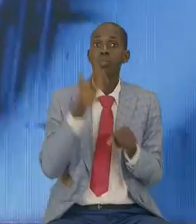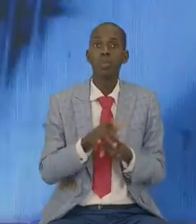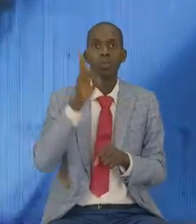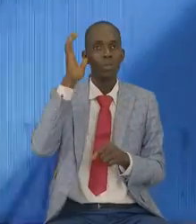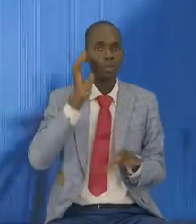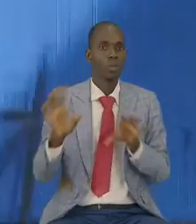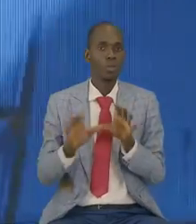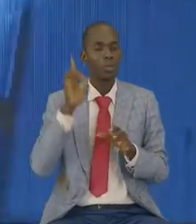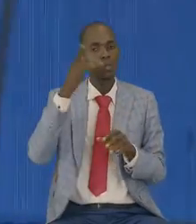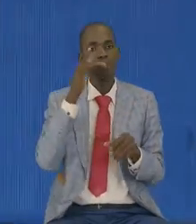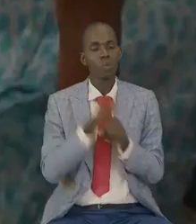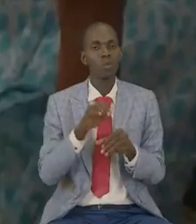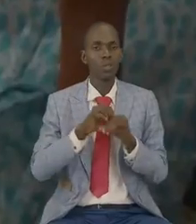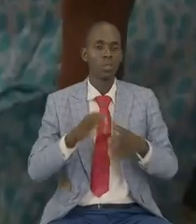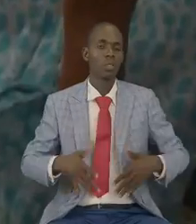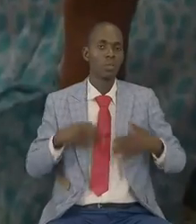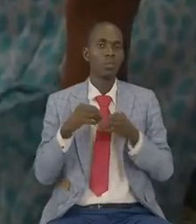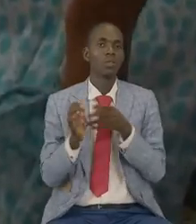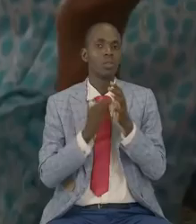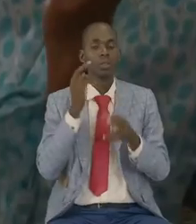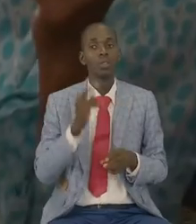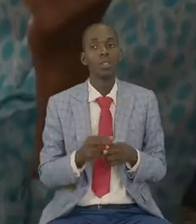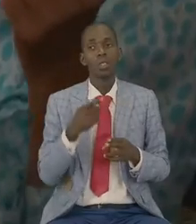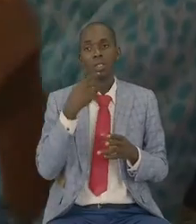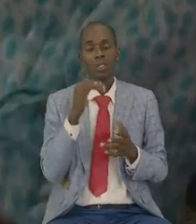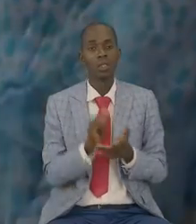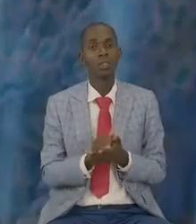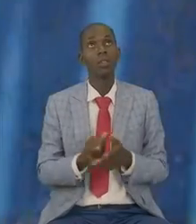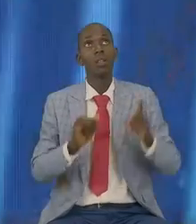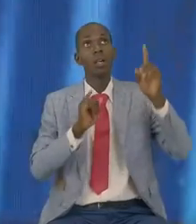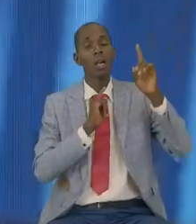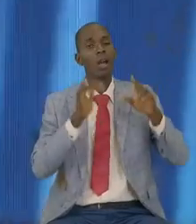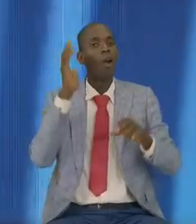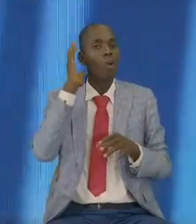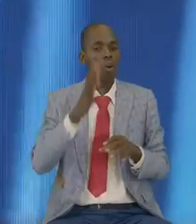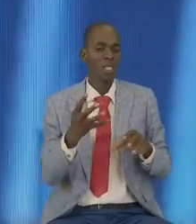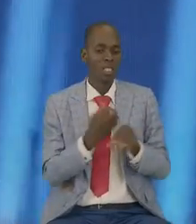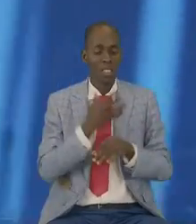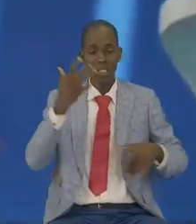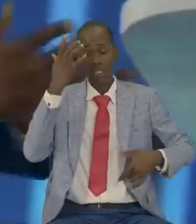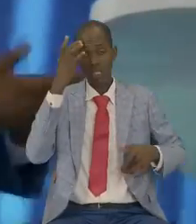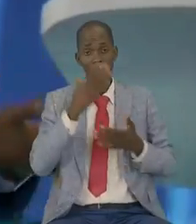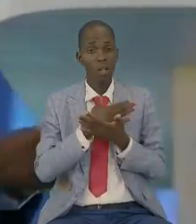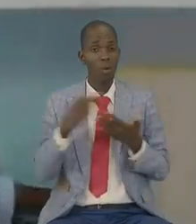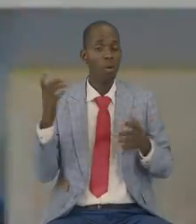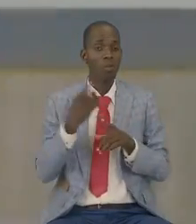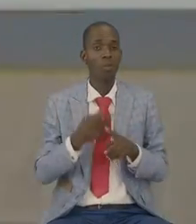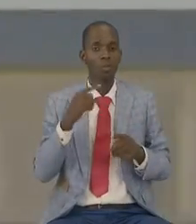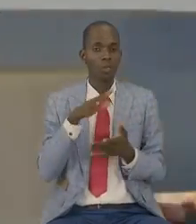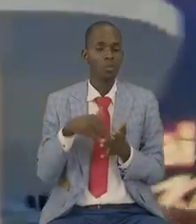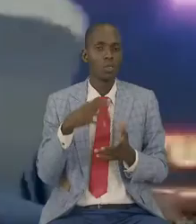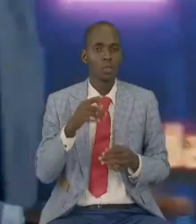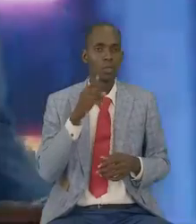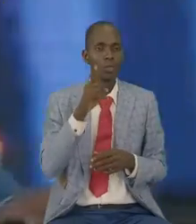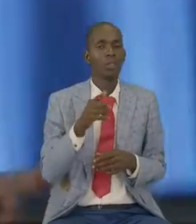his promise to your life in Jesus' name. He says, I will take sickness away from the midst of thee. And then in